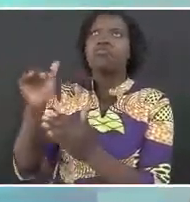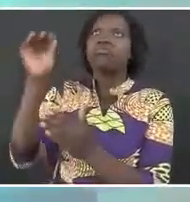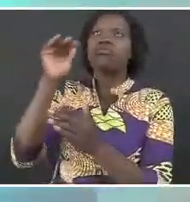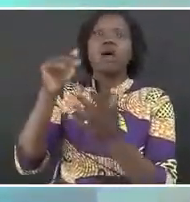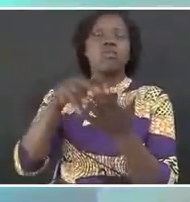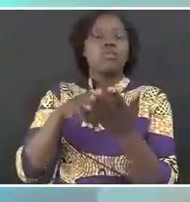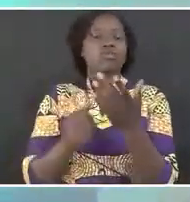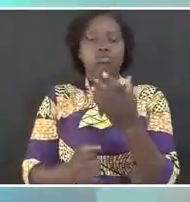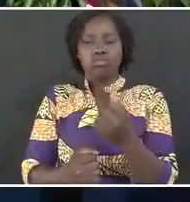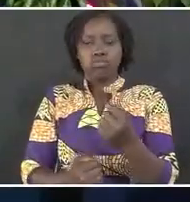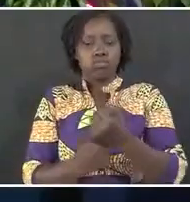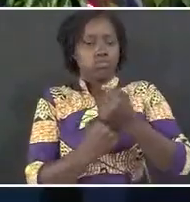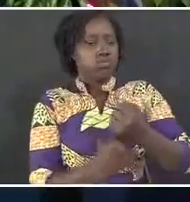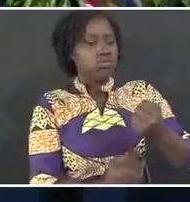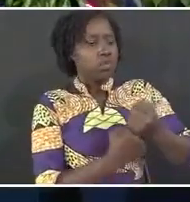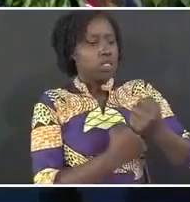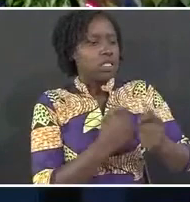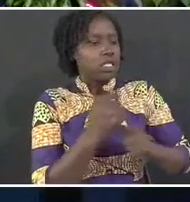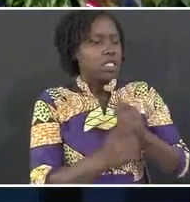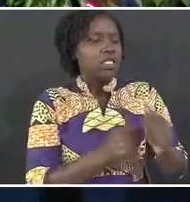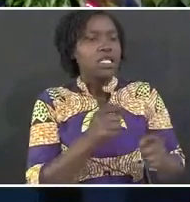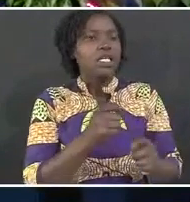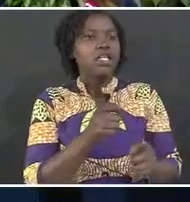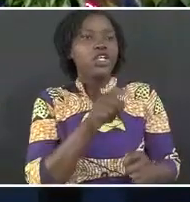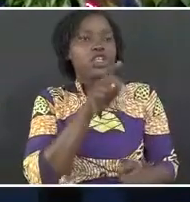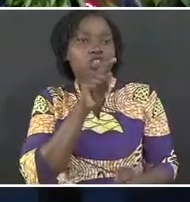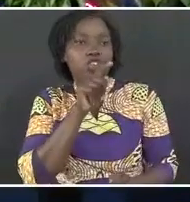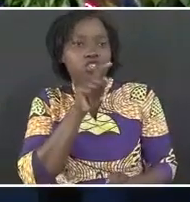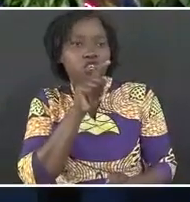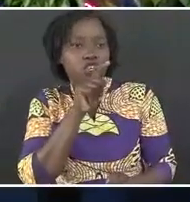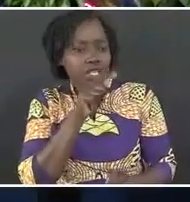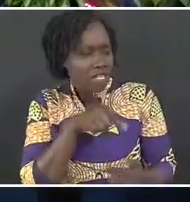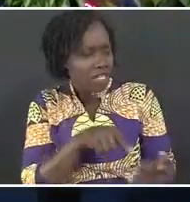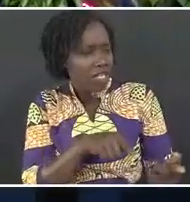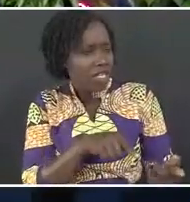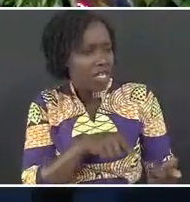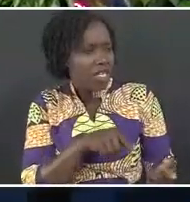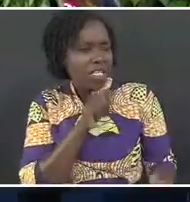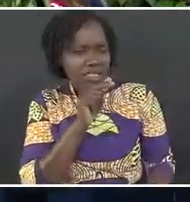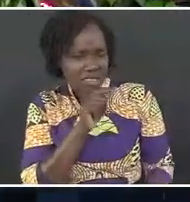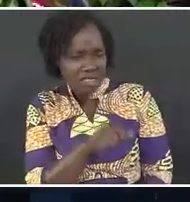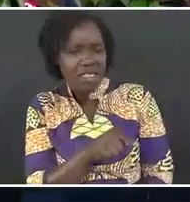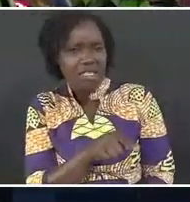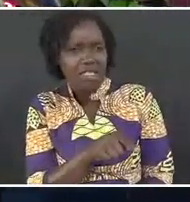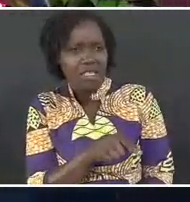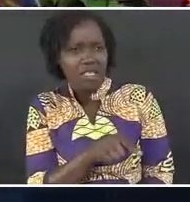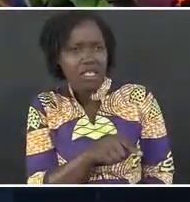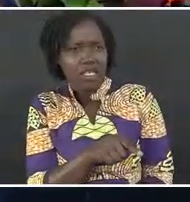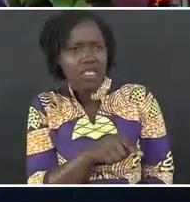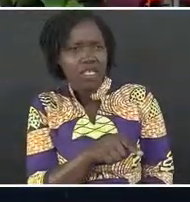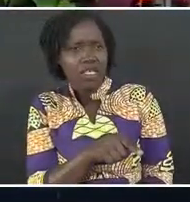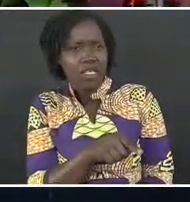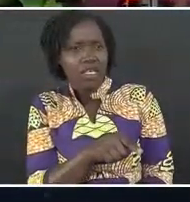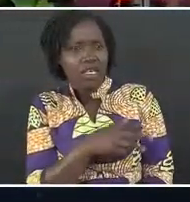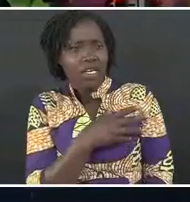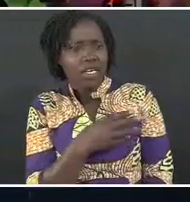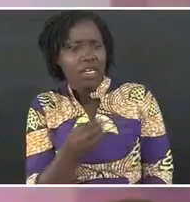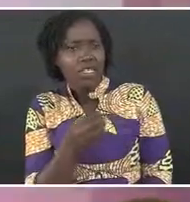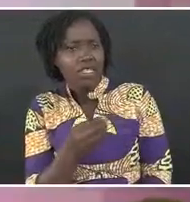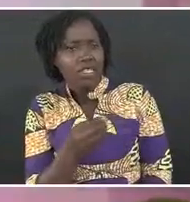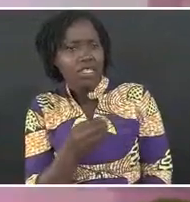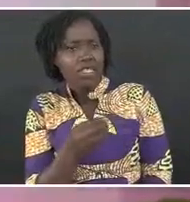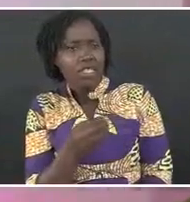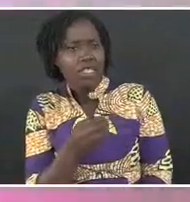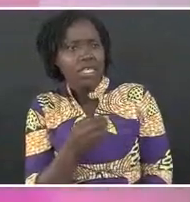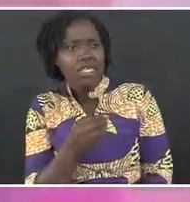are poles. And he tied the chicken down there. And the chicken was there. And he did